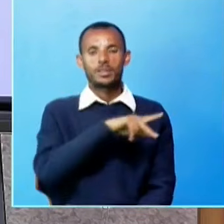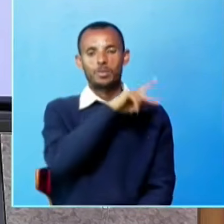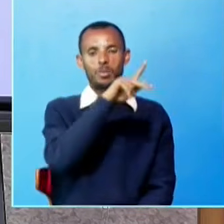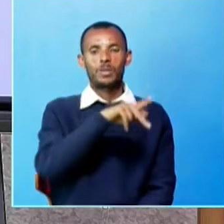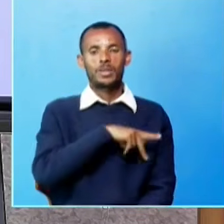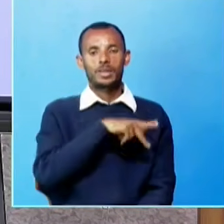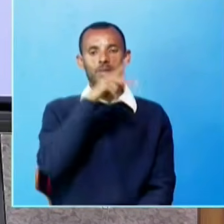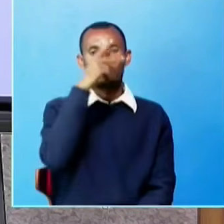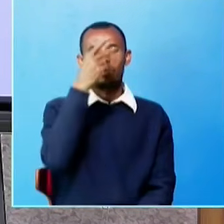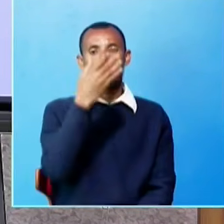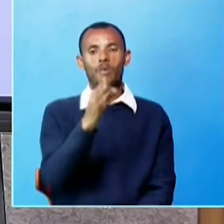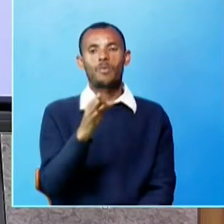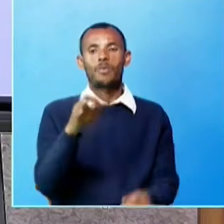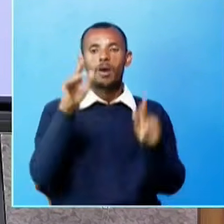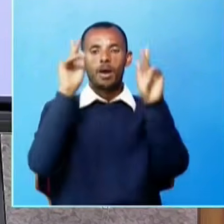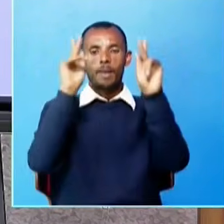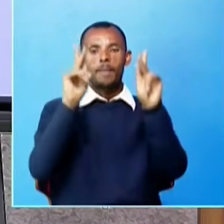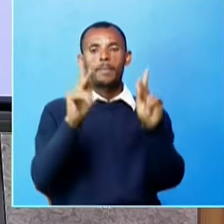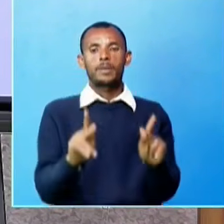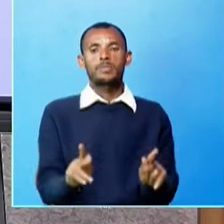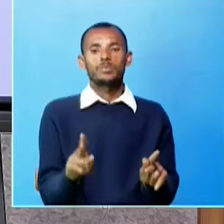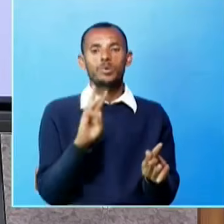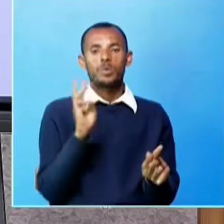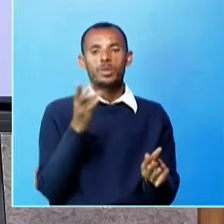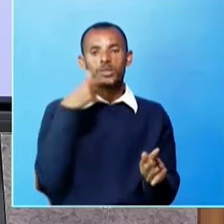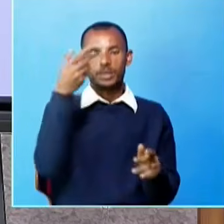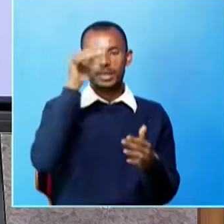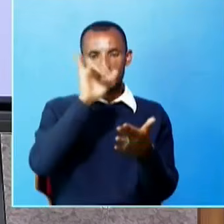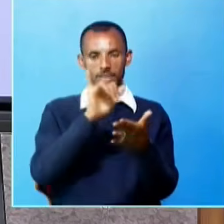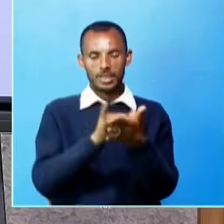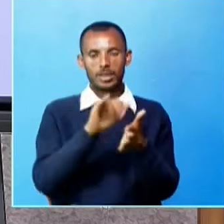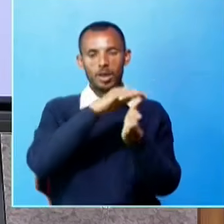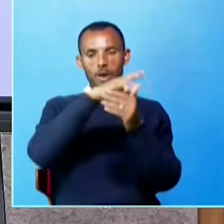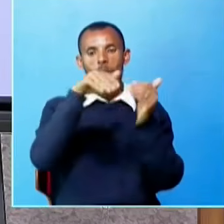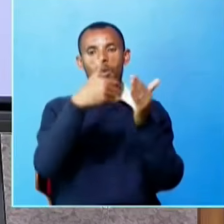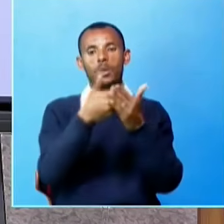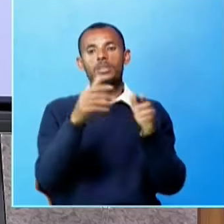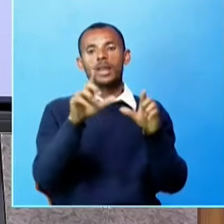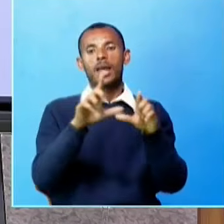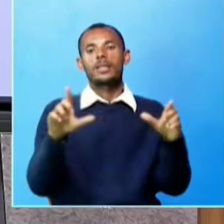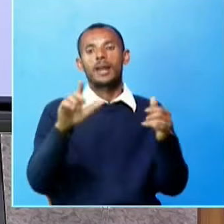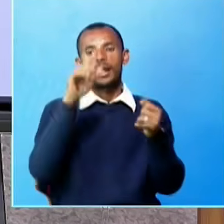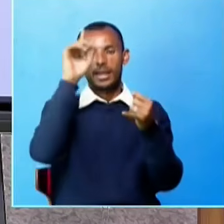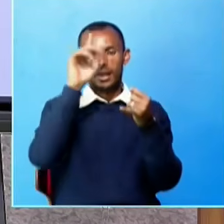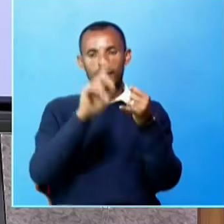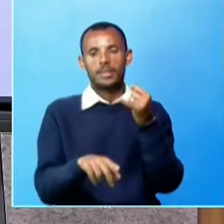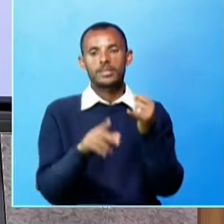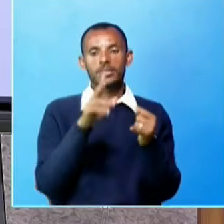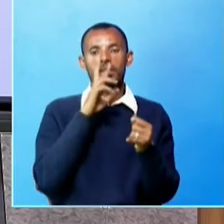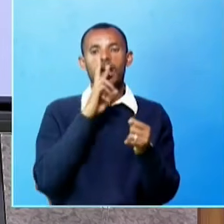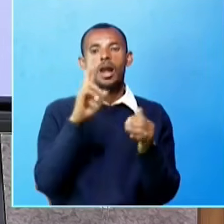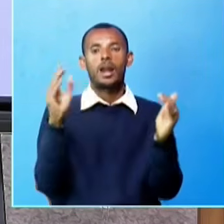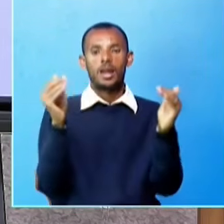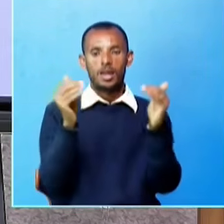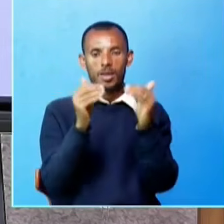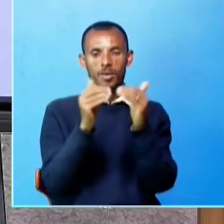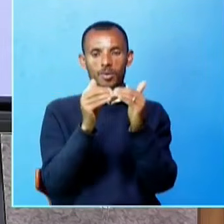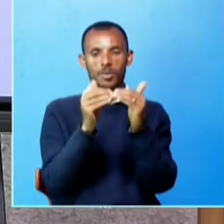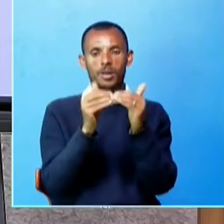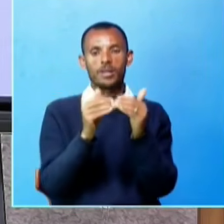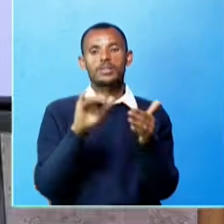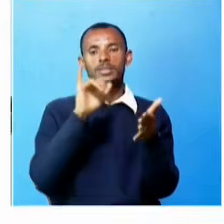of a prism. We said that all the lateral edges are congruent. That